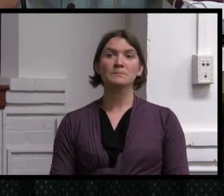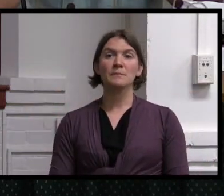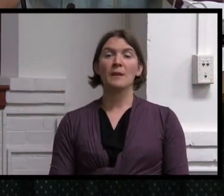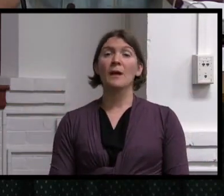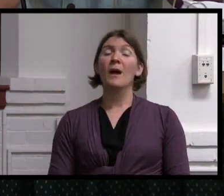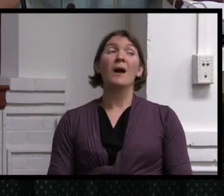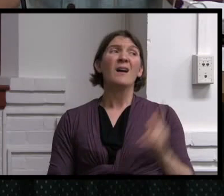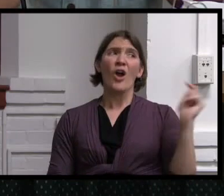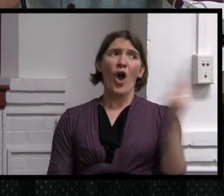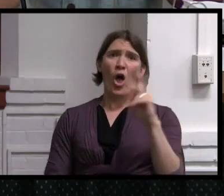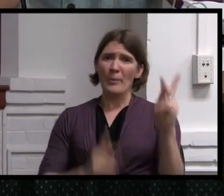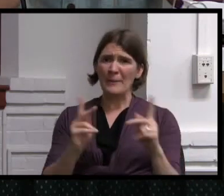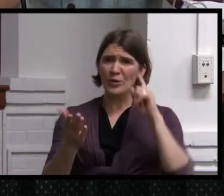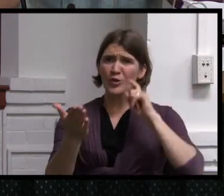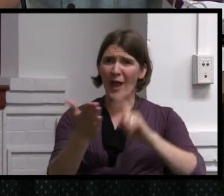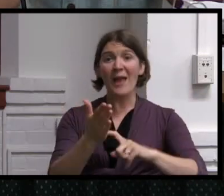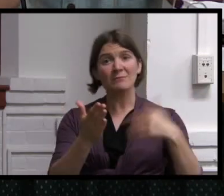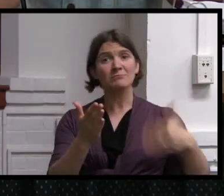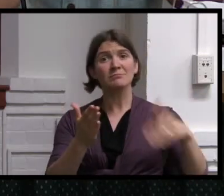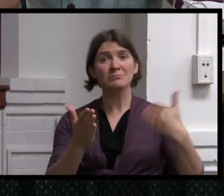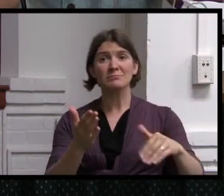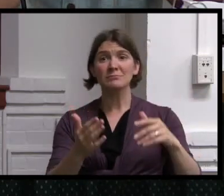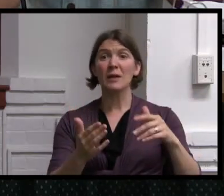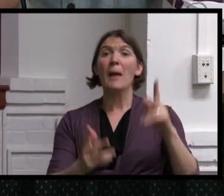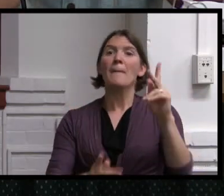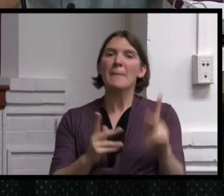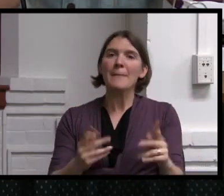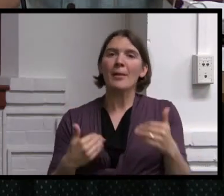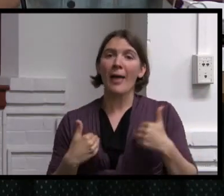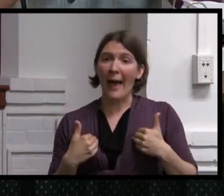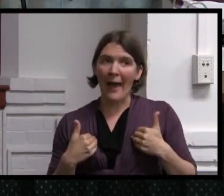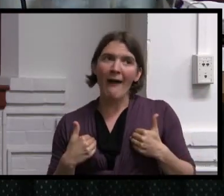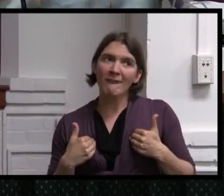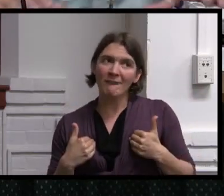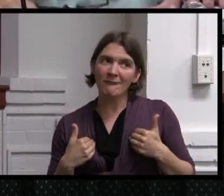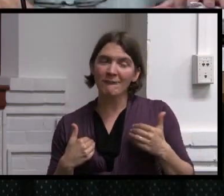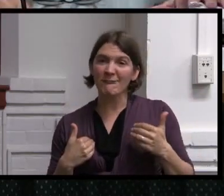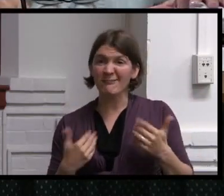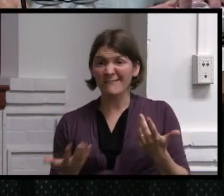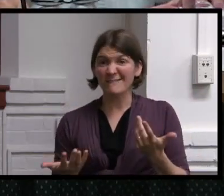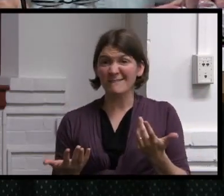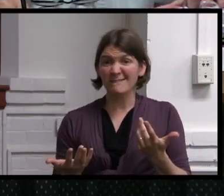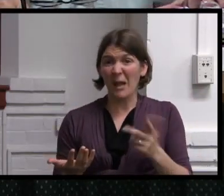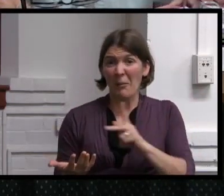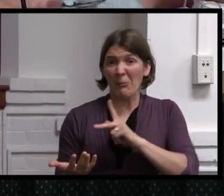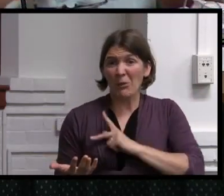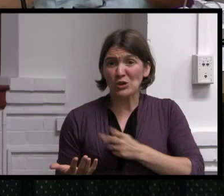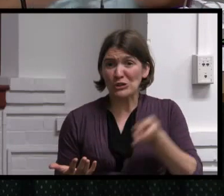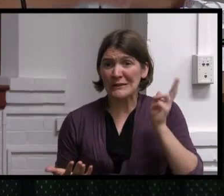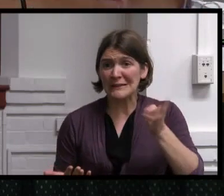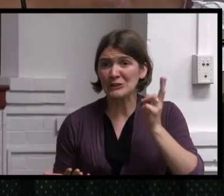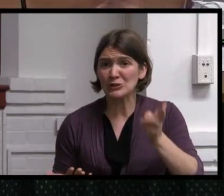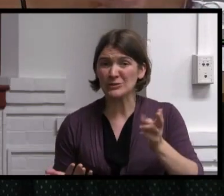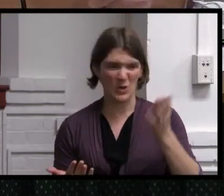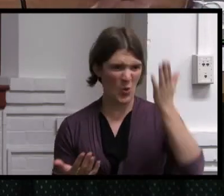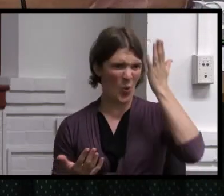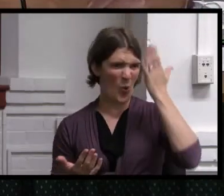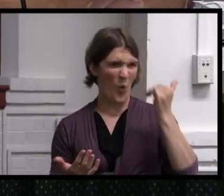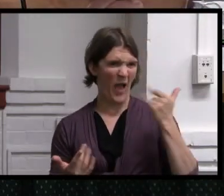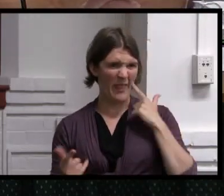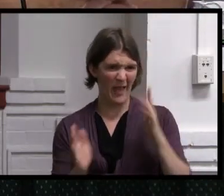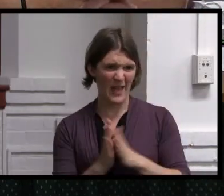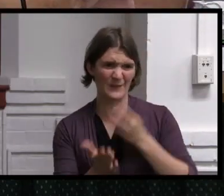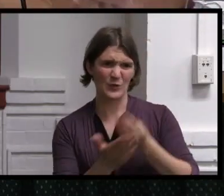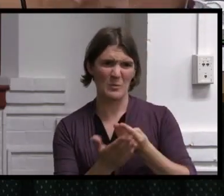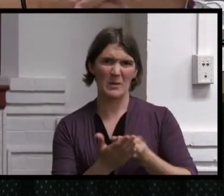we all fully recognize that there's a huge amount of backstory to this issue. There's a lot of reasons why panhandling